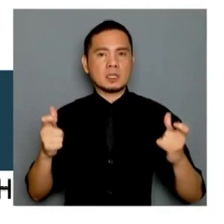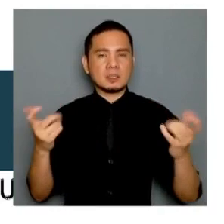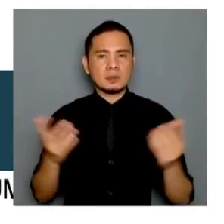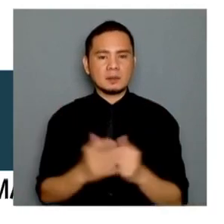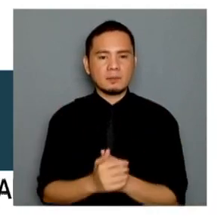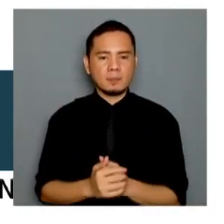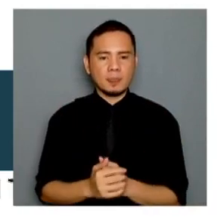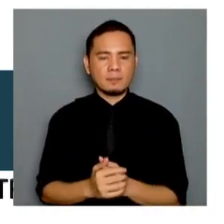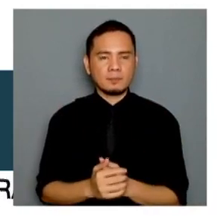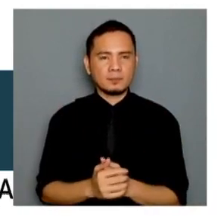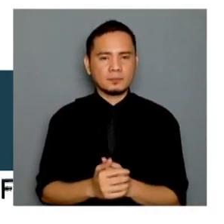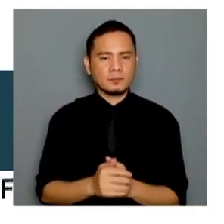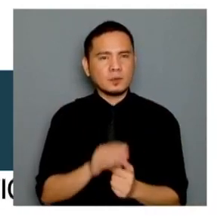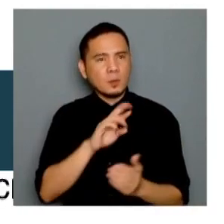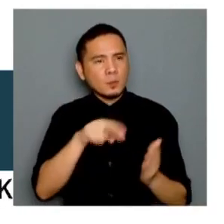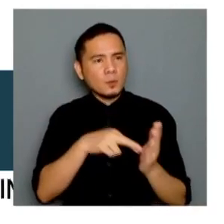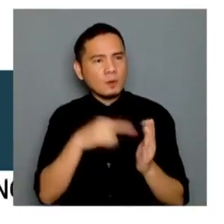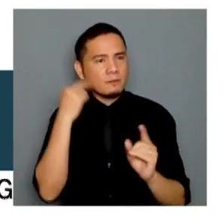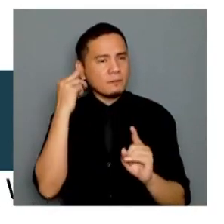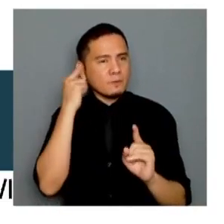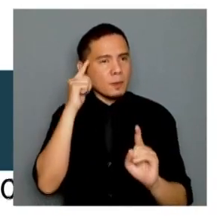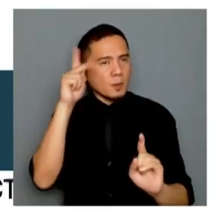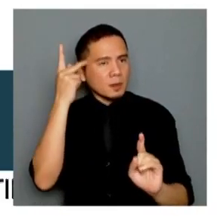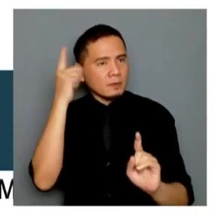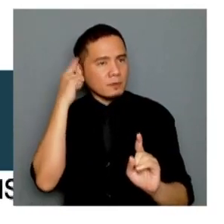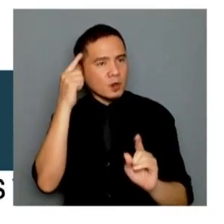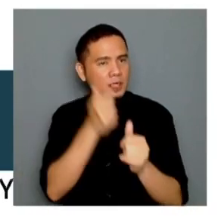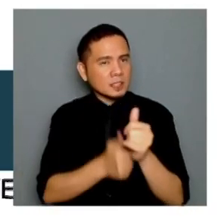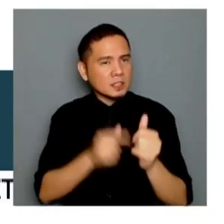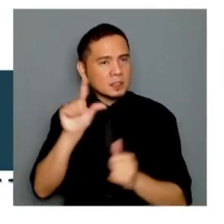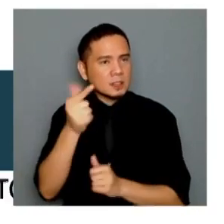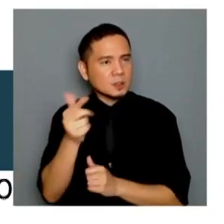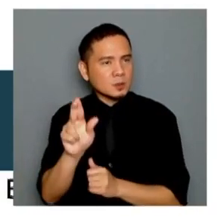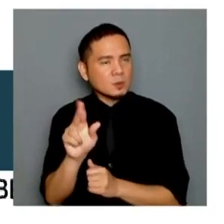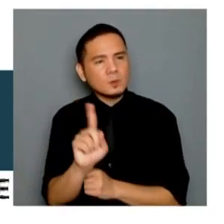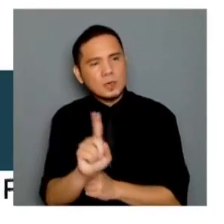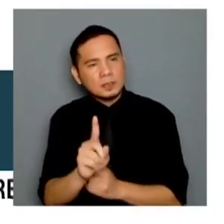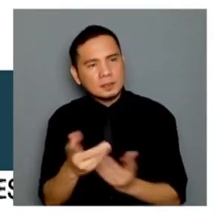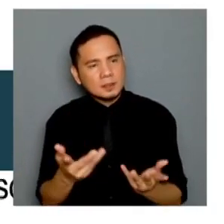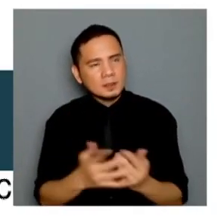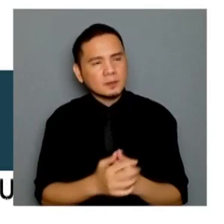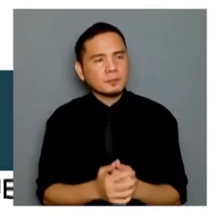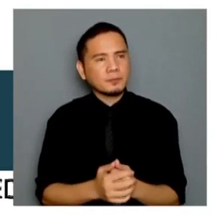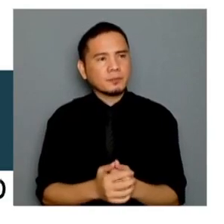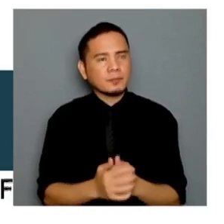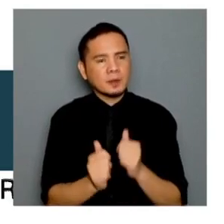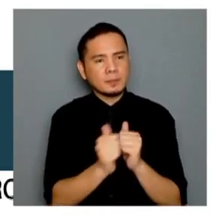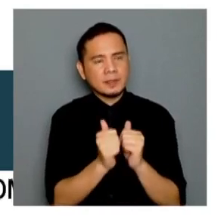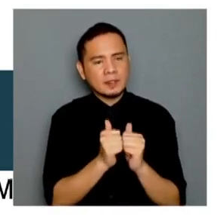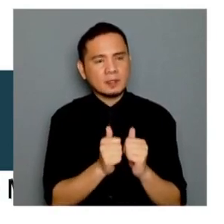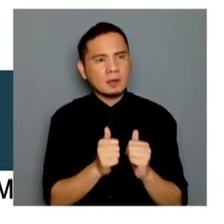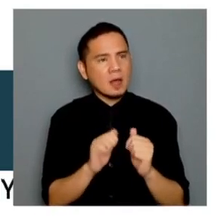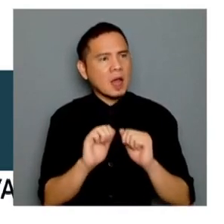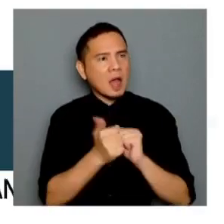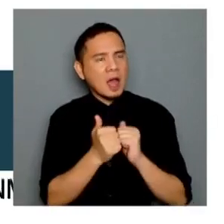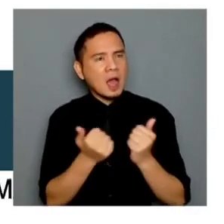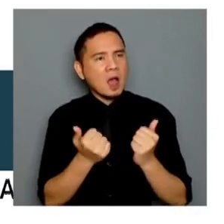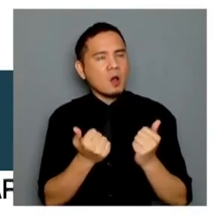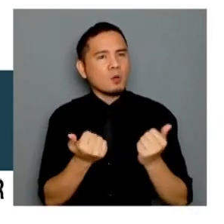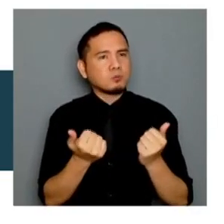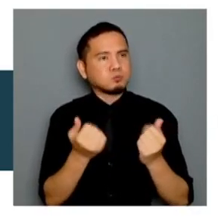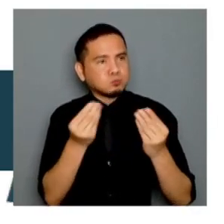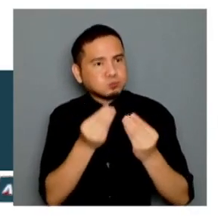of politics in each and every LGU and how you're going to conquer this and how you're going to be